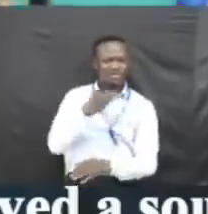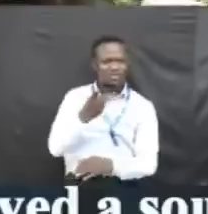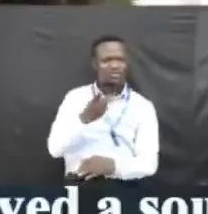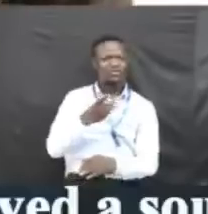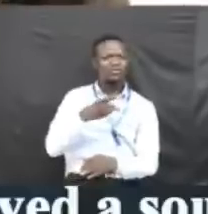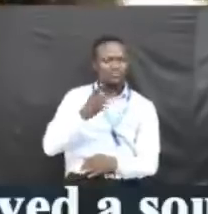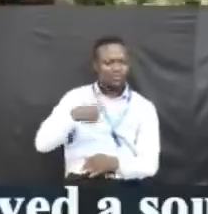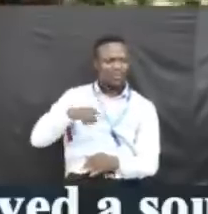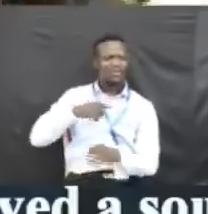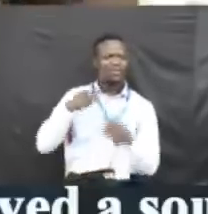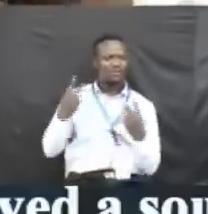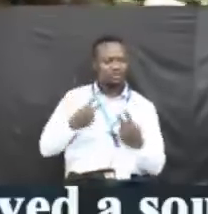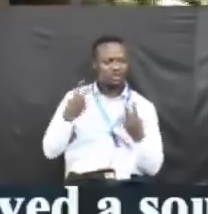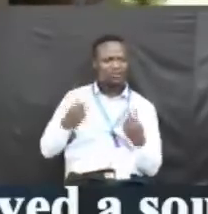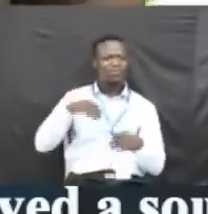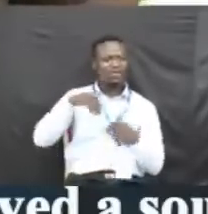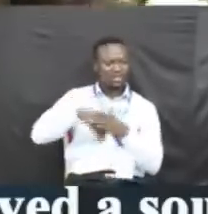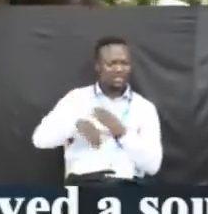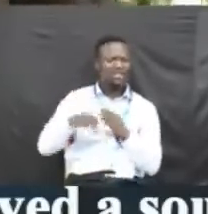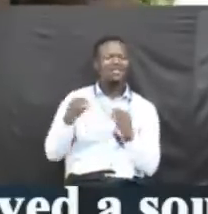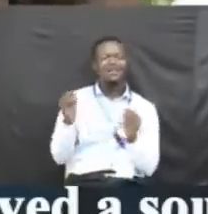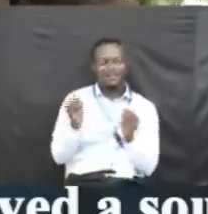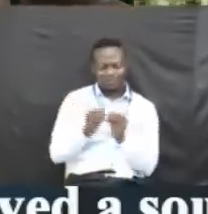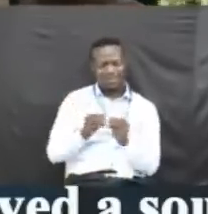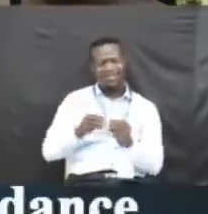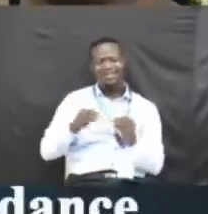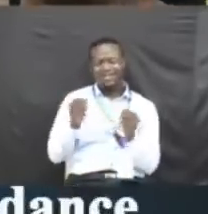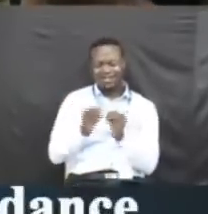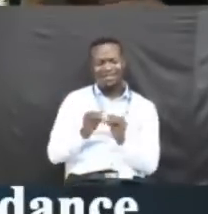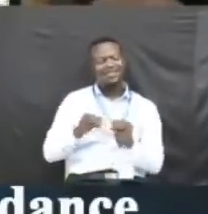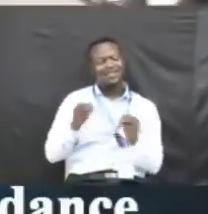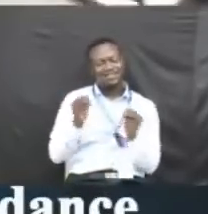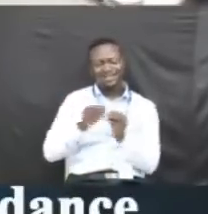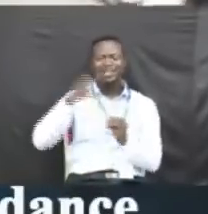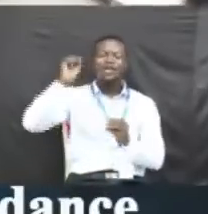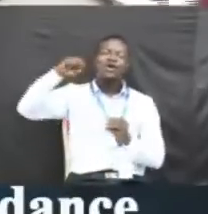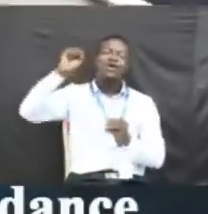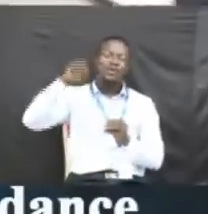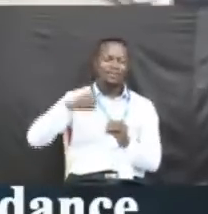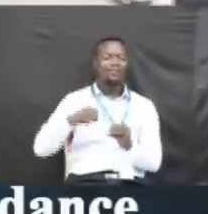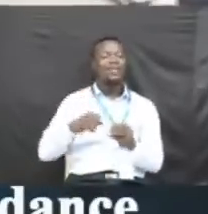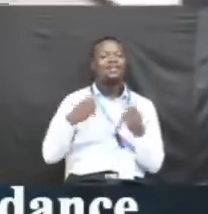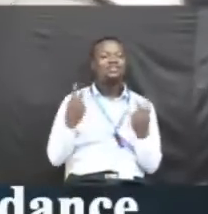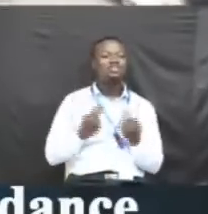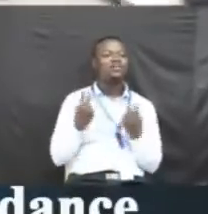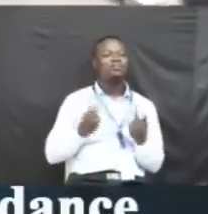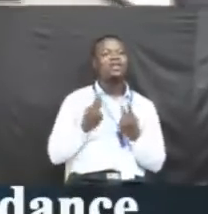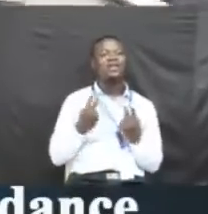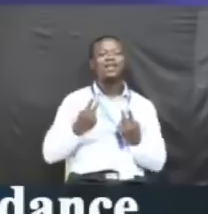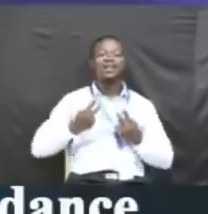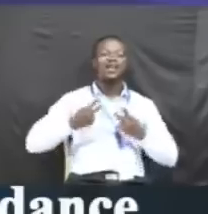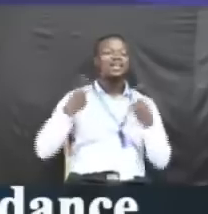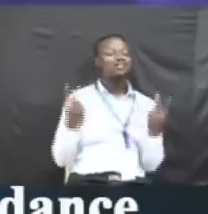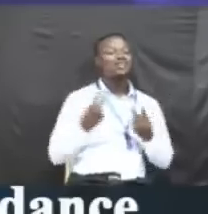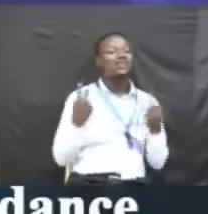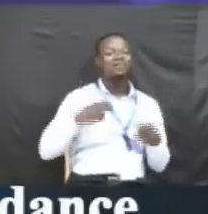and we prepare dripping in abundance. Dripping in abundance